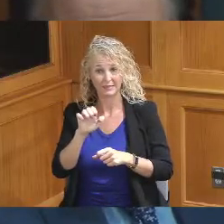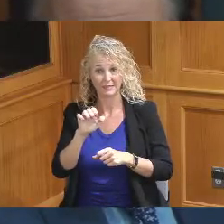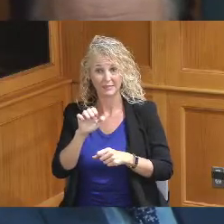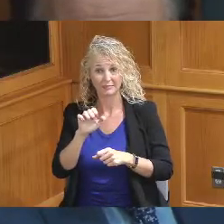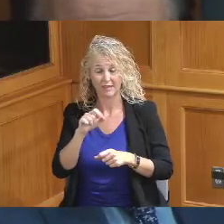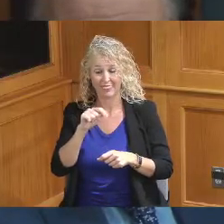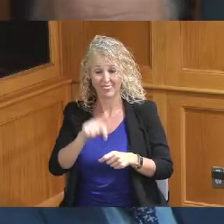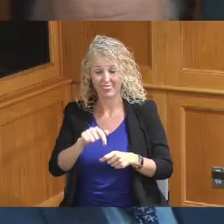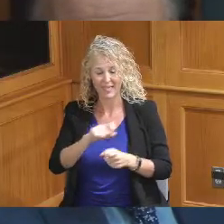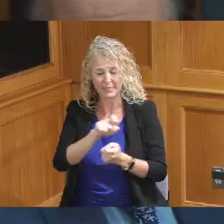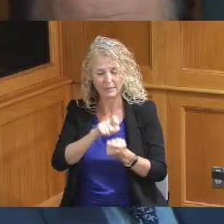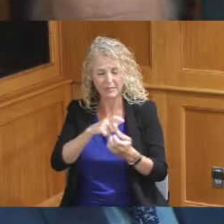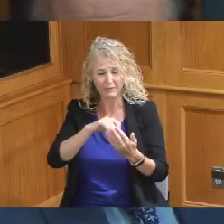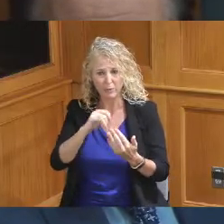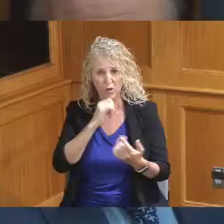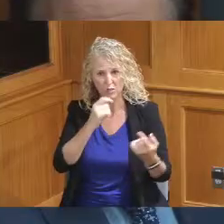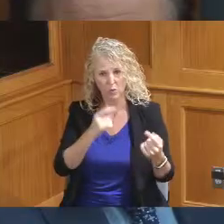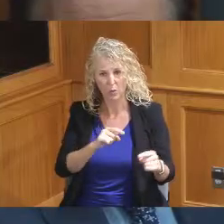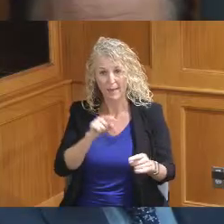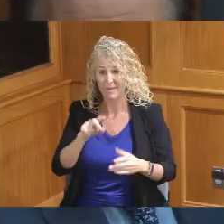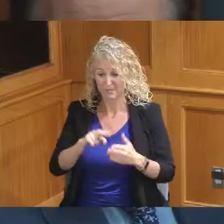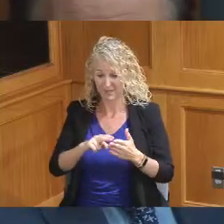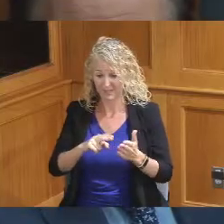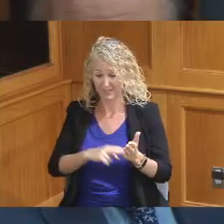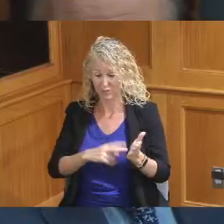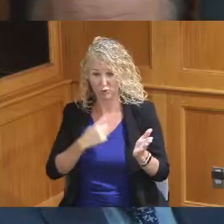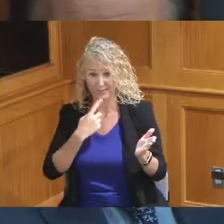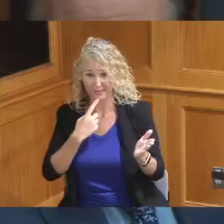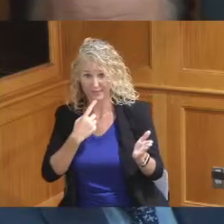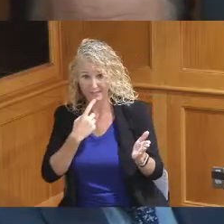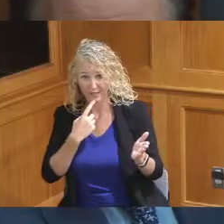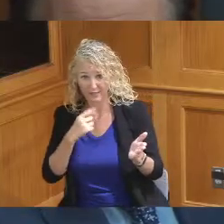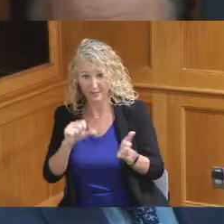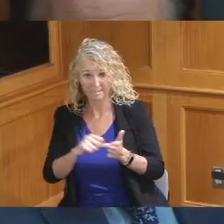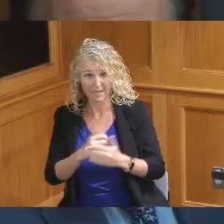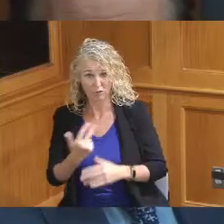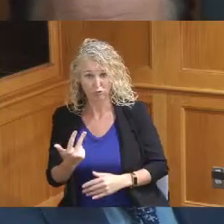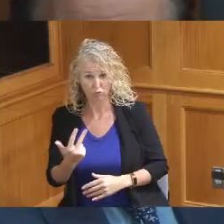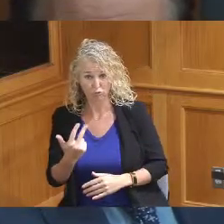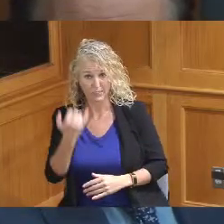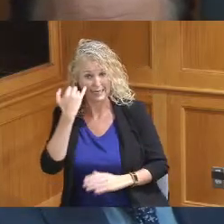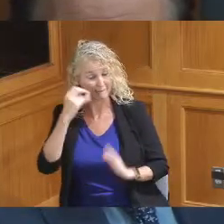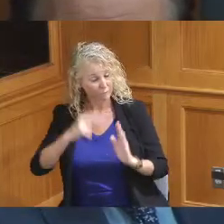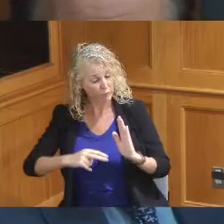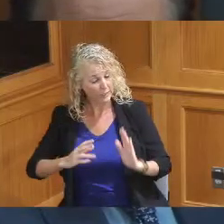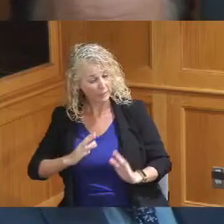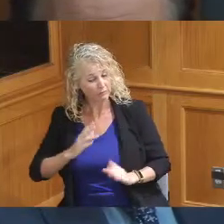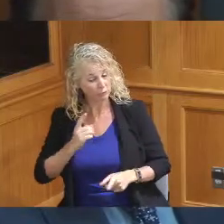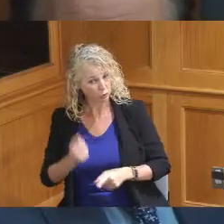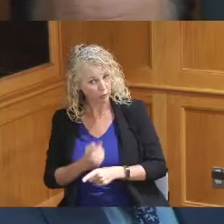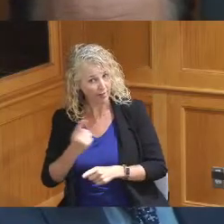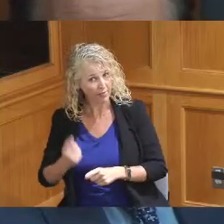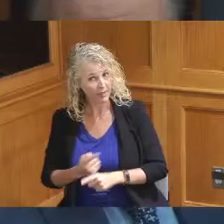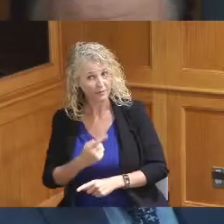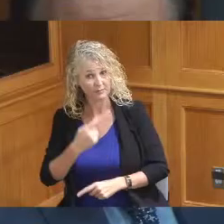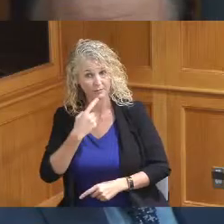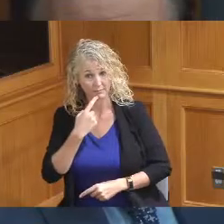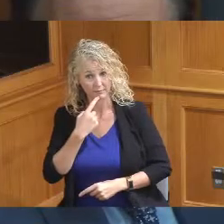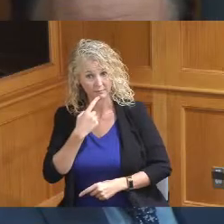won't happen. But on this contract, it says on page 3, if I'm reading it right, it